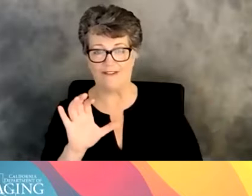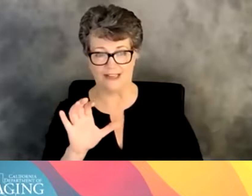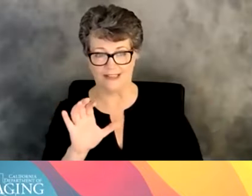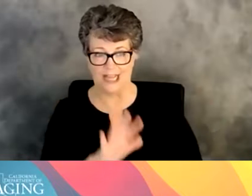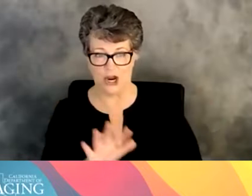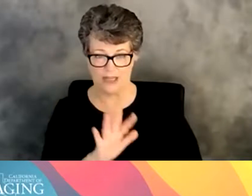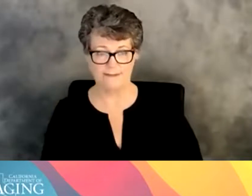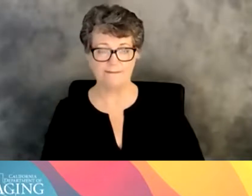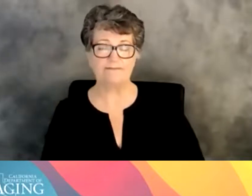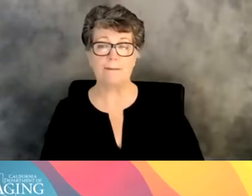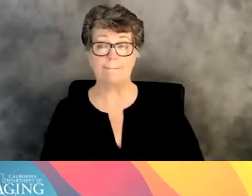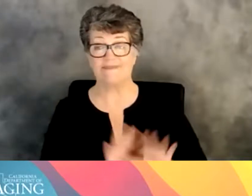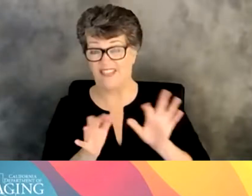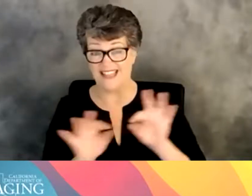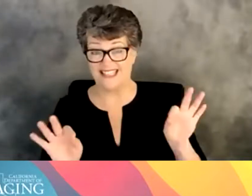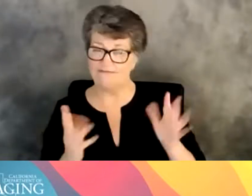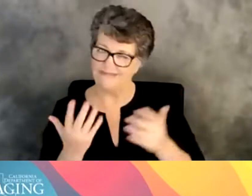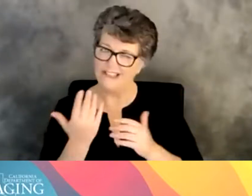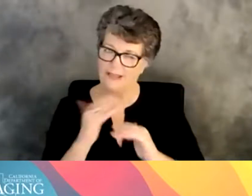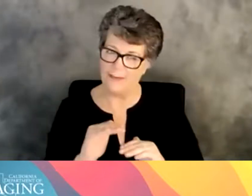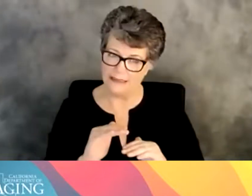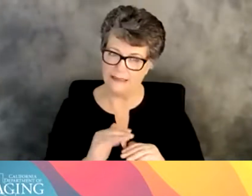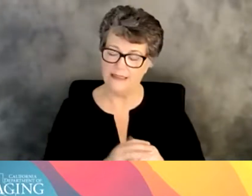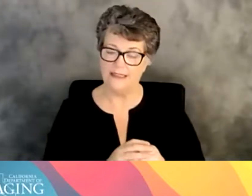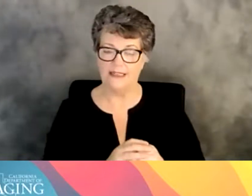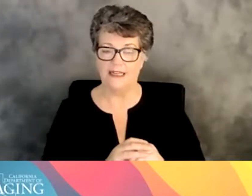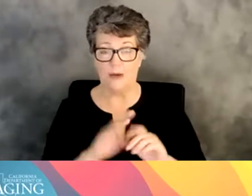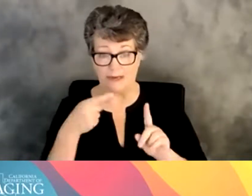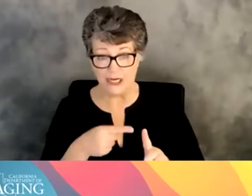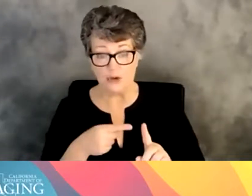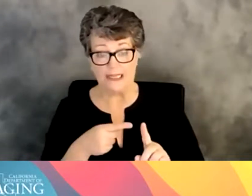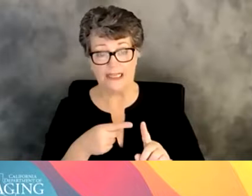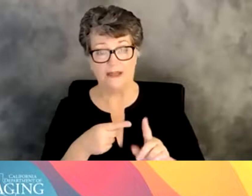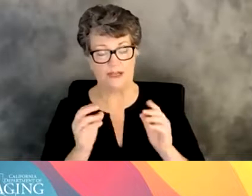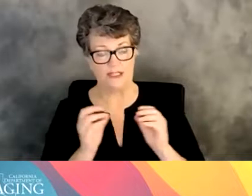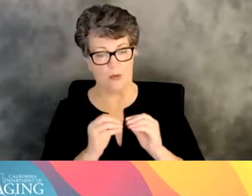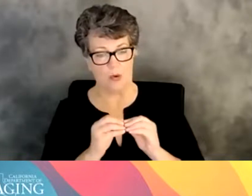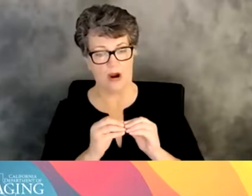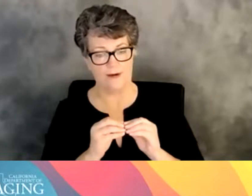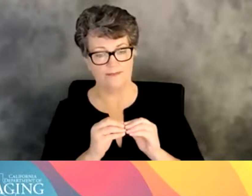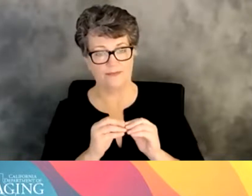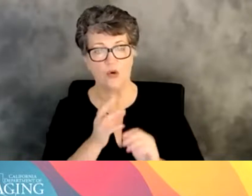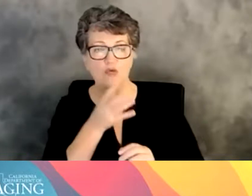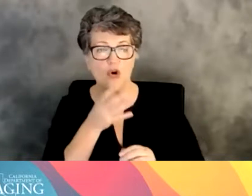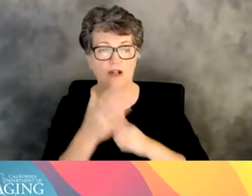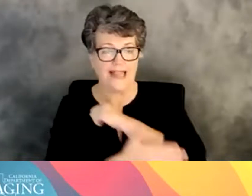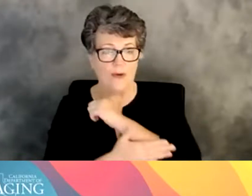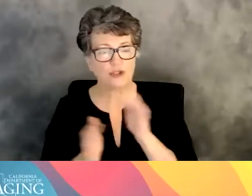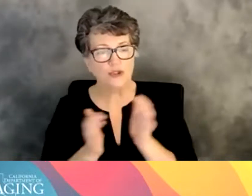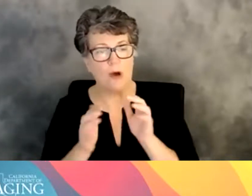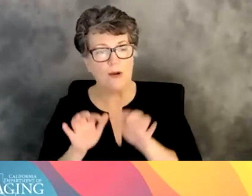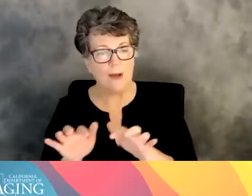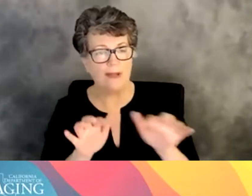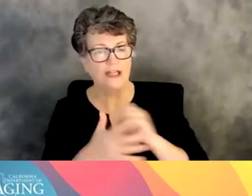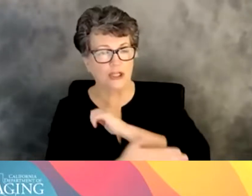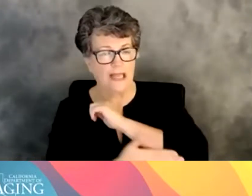said, it's still limited, and there, particularly when you get to more rural counties or smaller population counties,